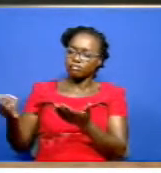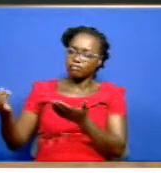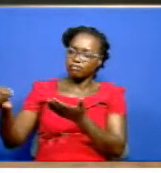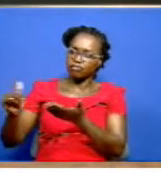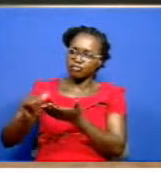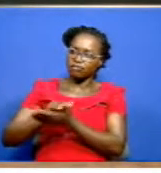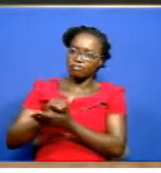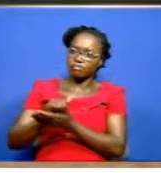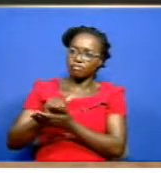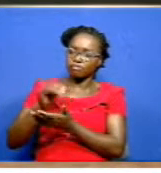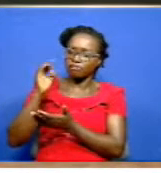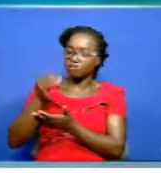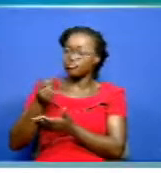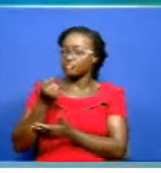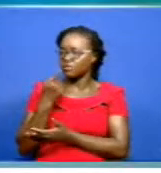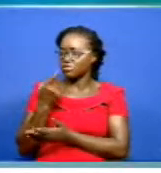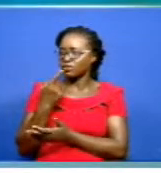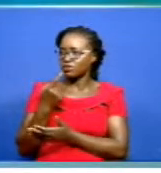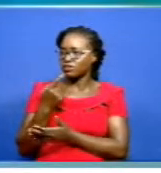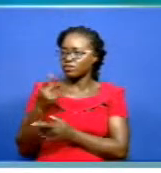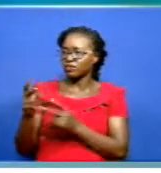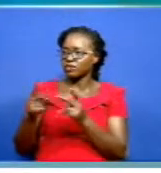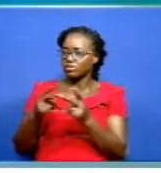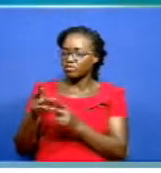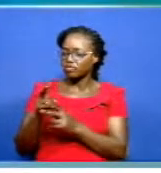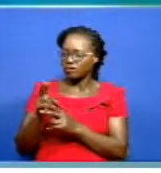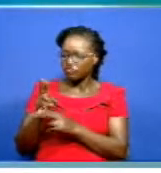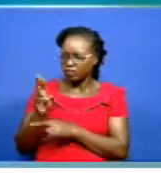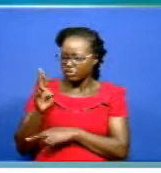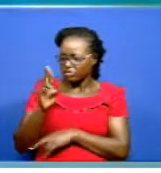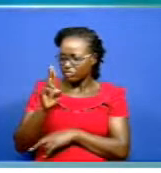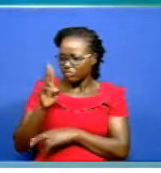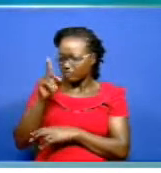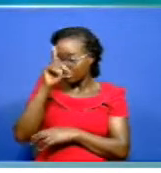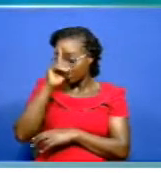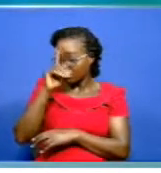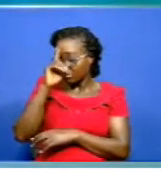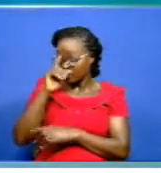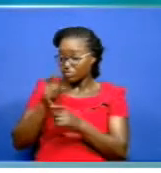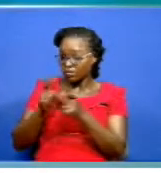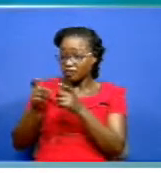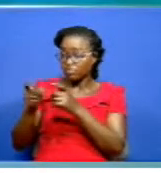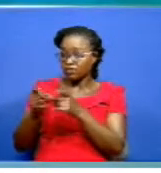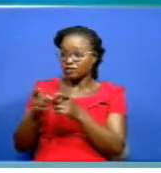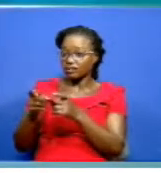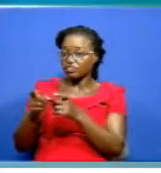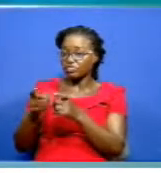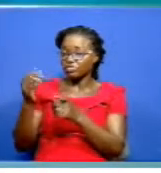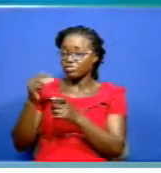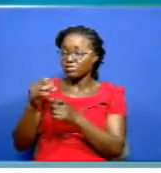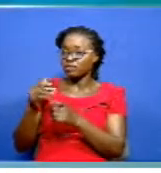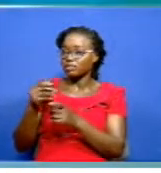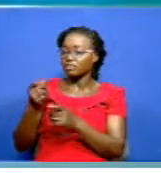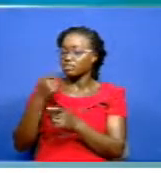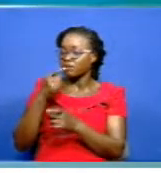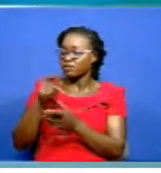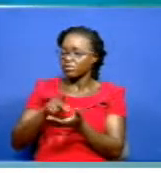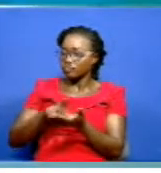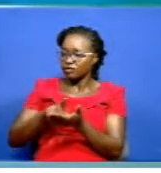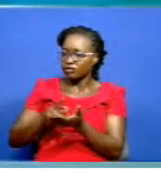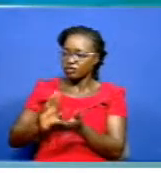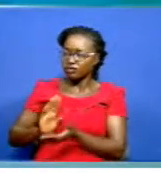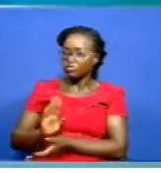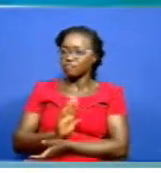of the medicines is very stringent, and it is governed by the Pharmacy and Poisons Board. Of course, there